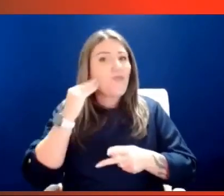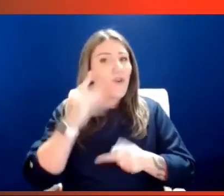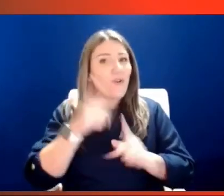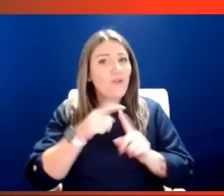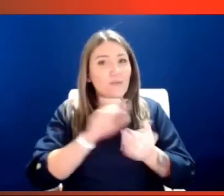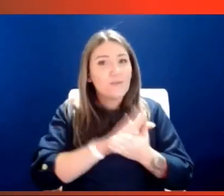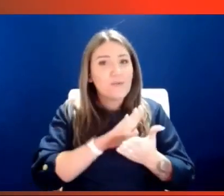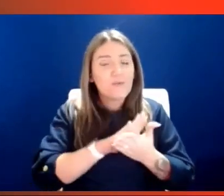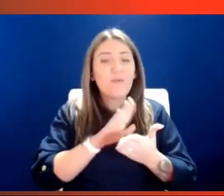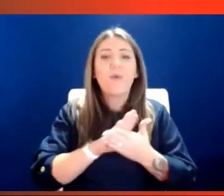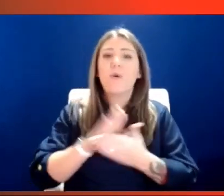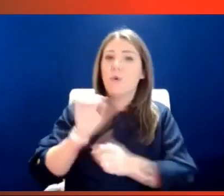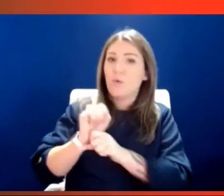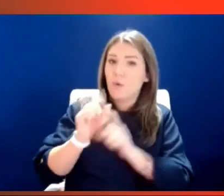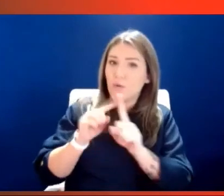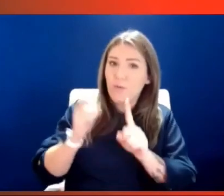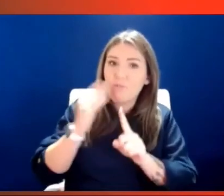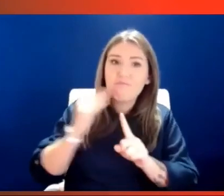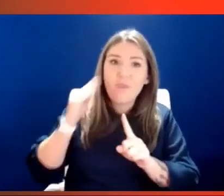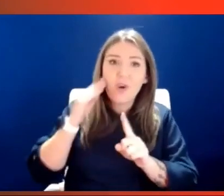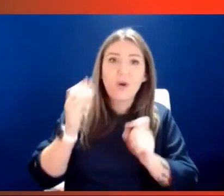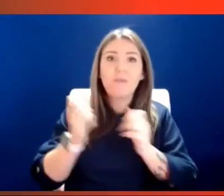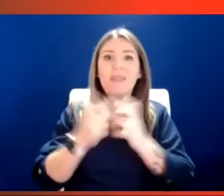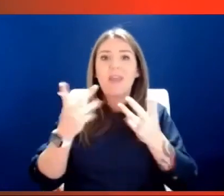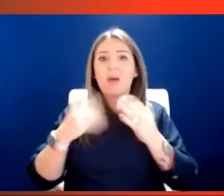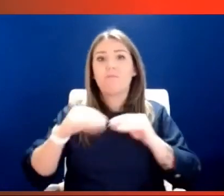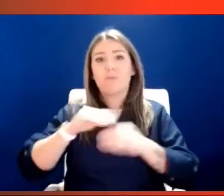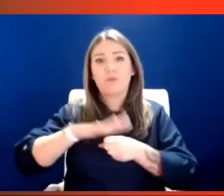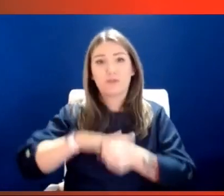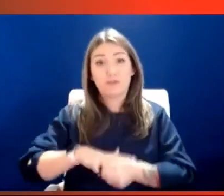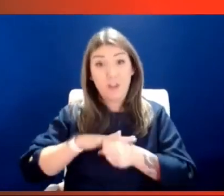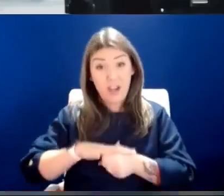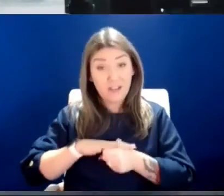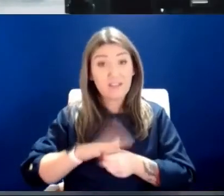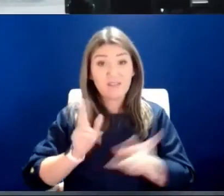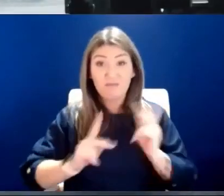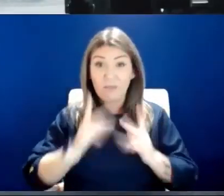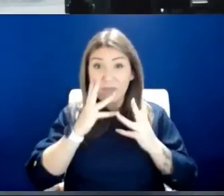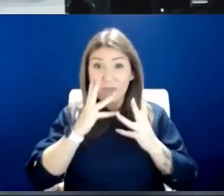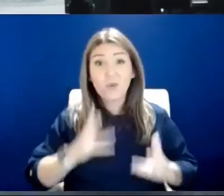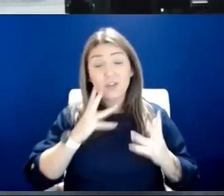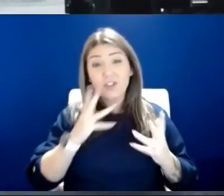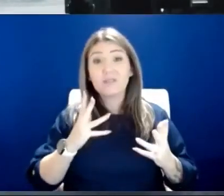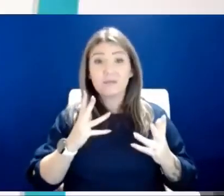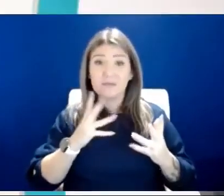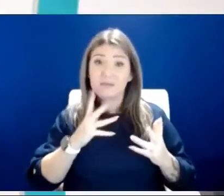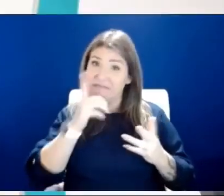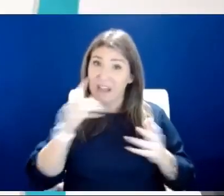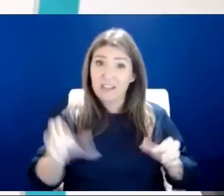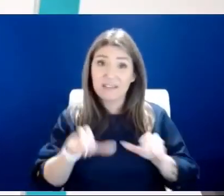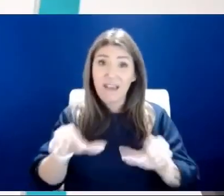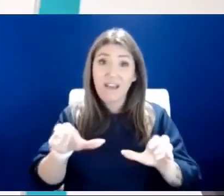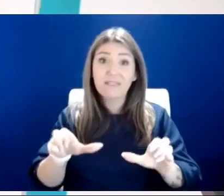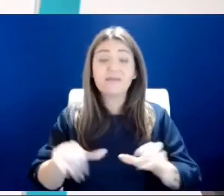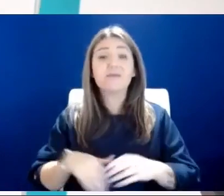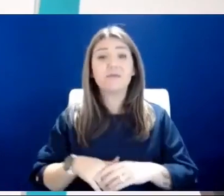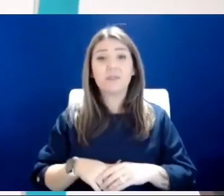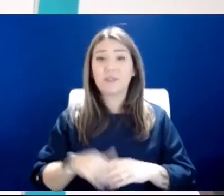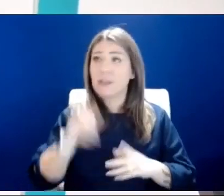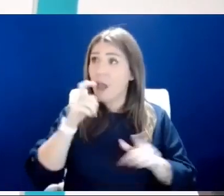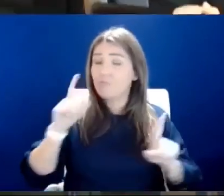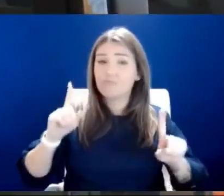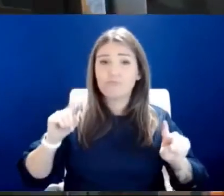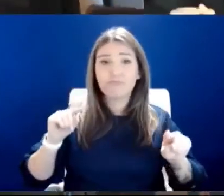home, so a lot more stress. And people, unfortunately, are less active. They're not going to their